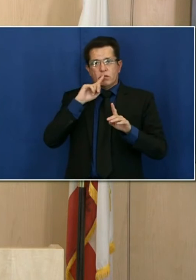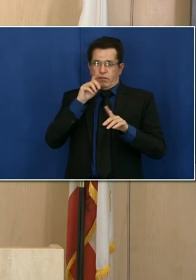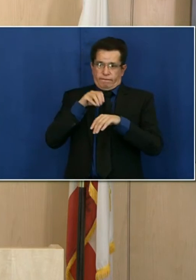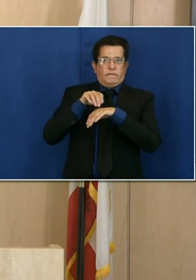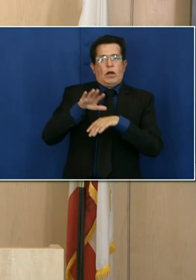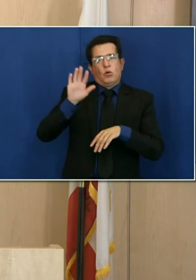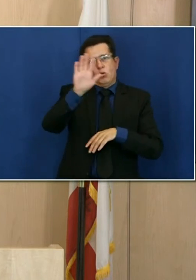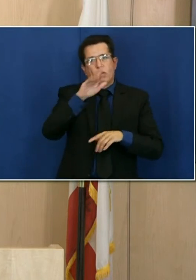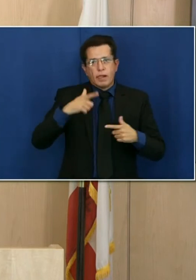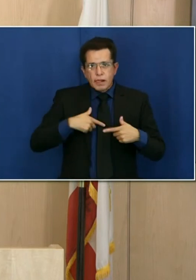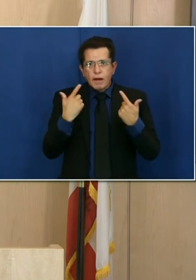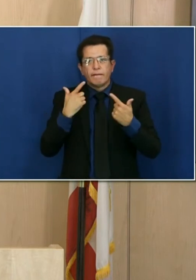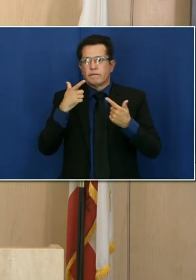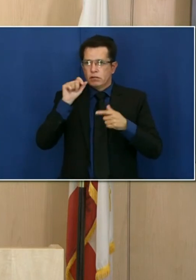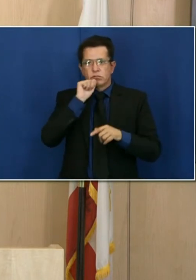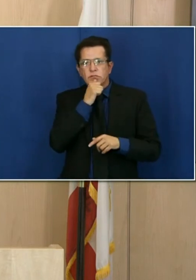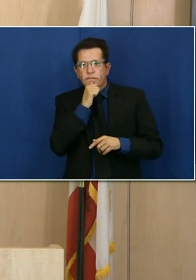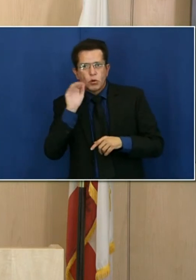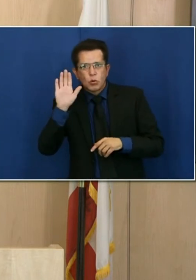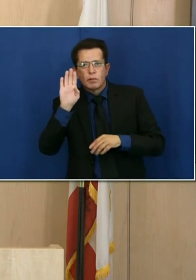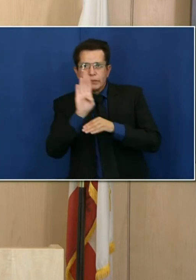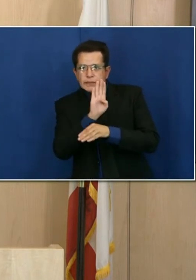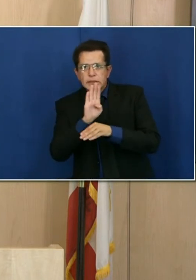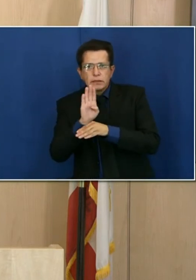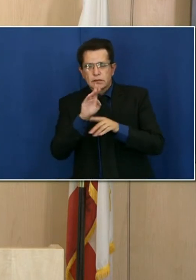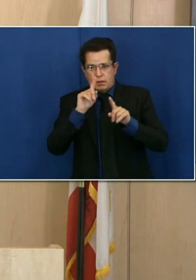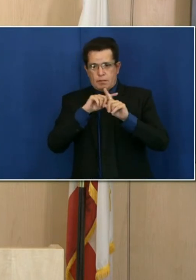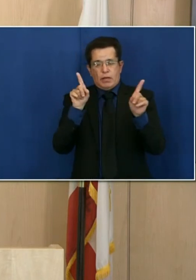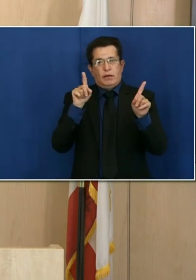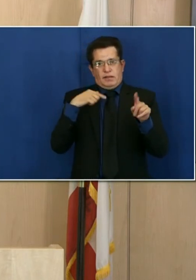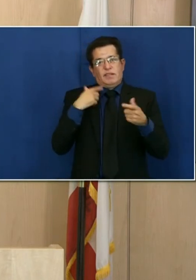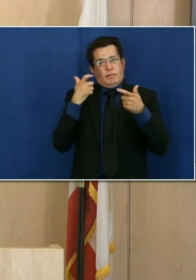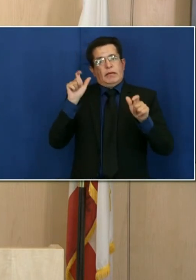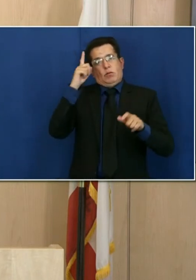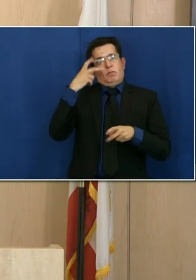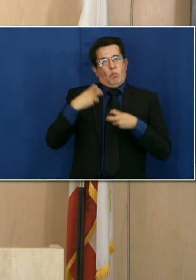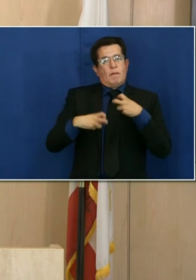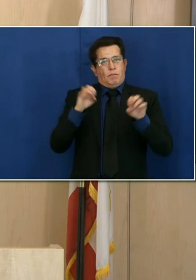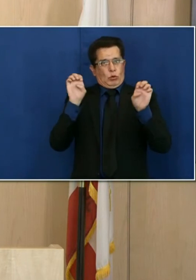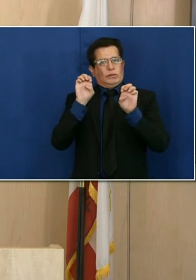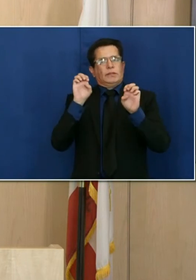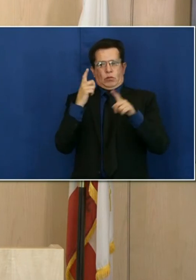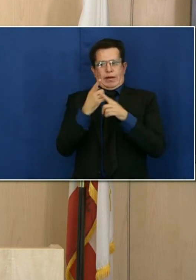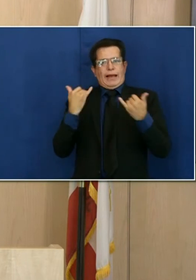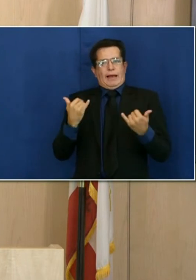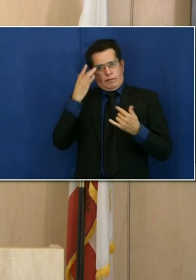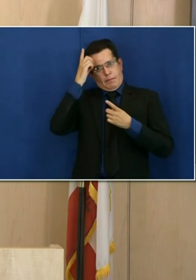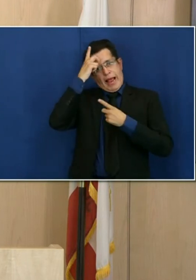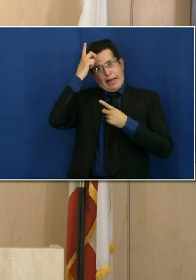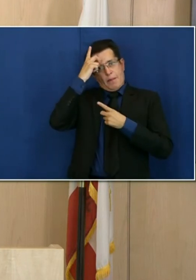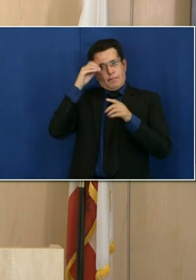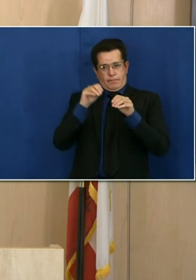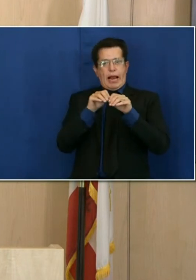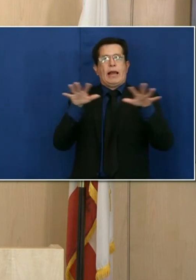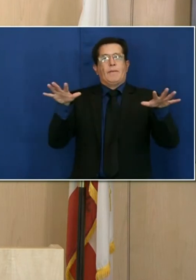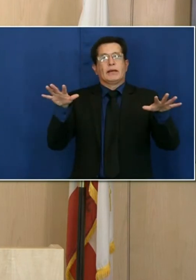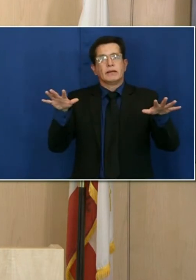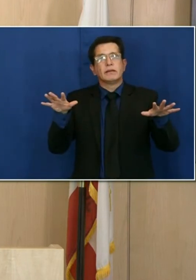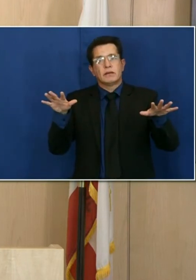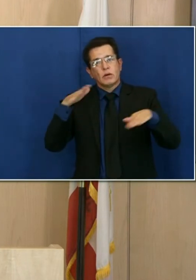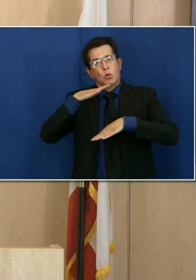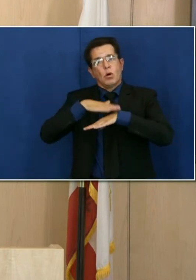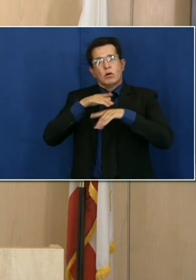their livelihood and on their businesses, but we have a much bigger issue we're dealing with right now with this pandemic. And I think we